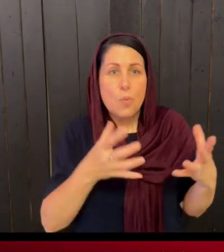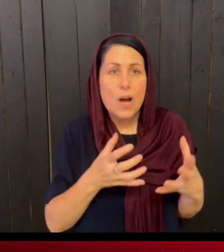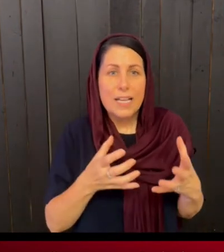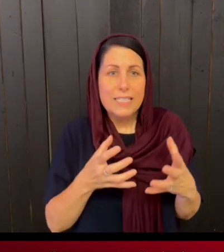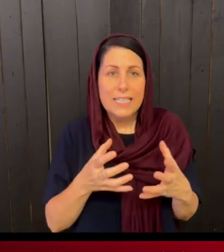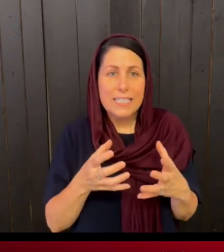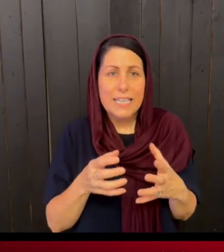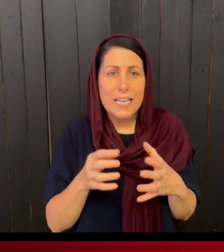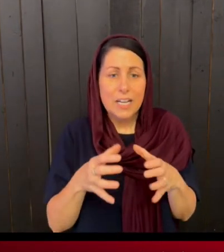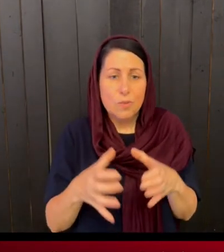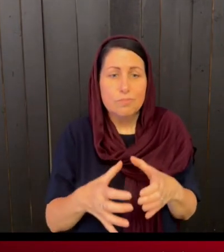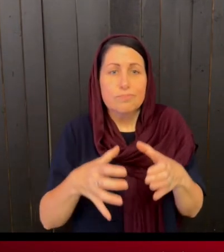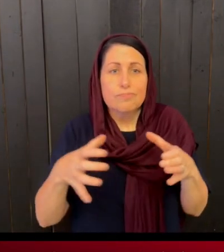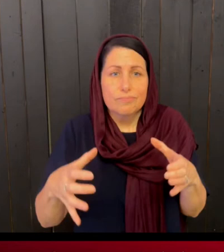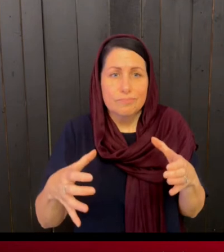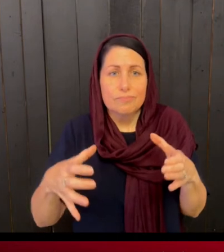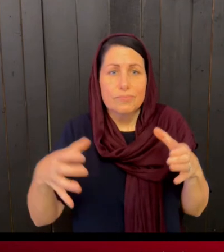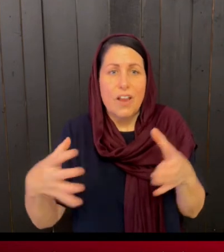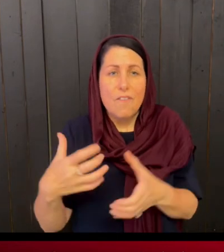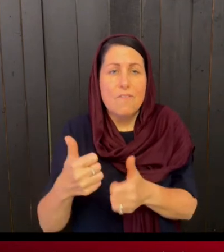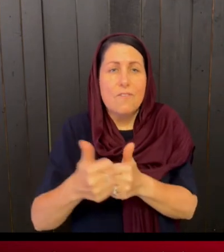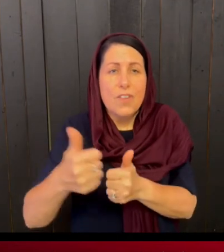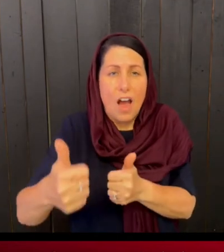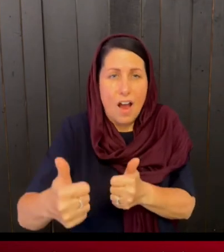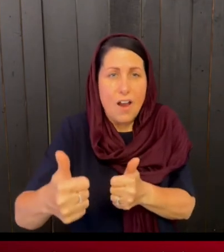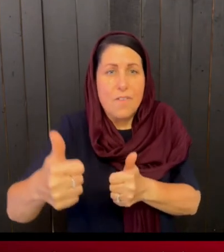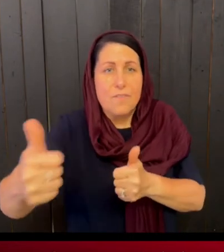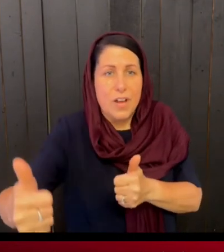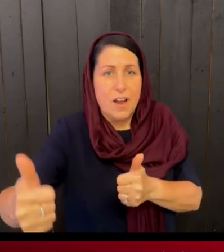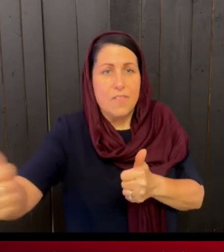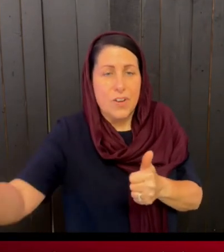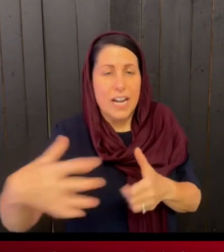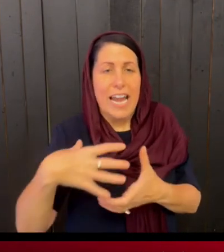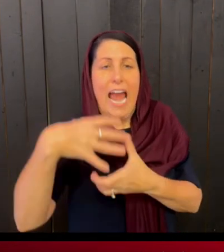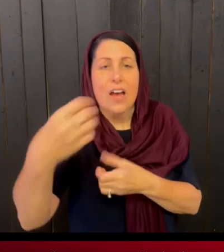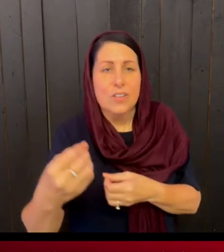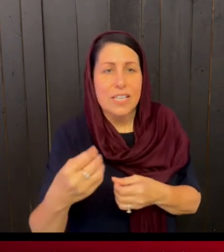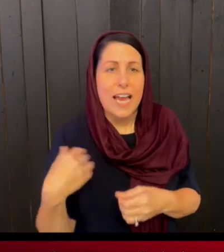not willing, if we're not trusting him, we're not going to take those steps. And so